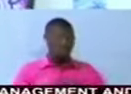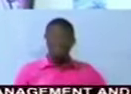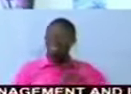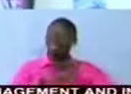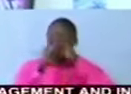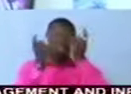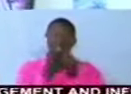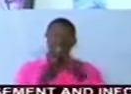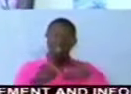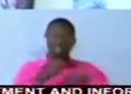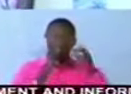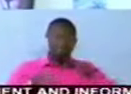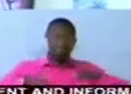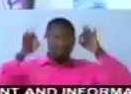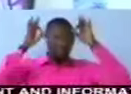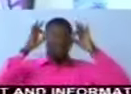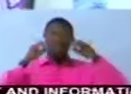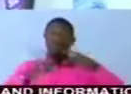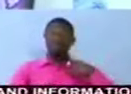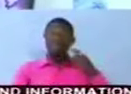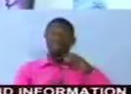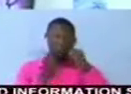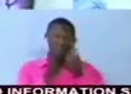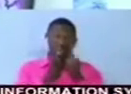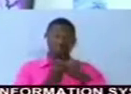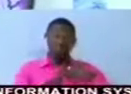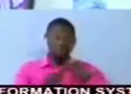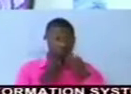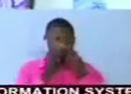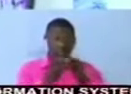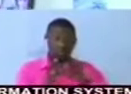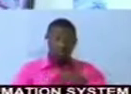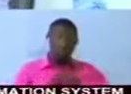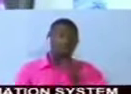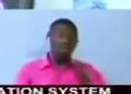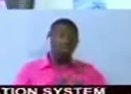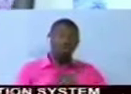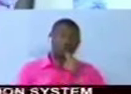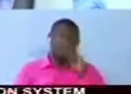mosque, and he has something to say or to do,